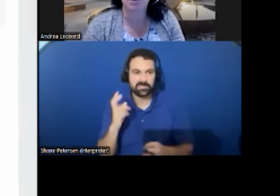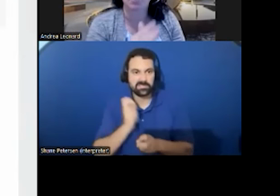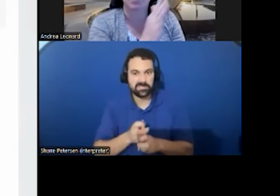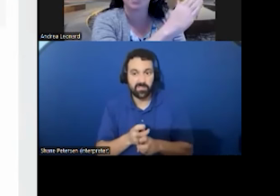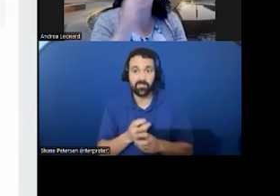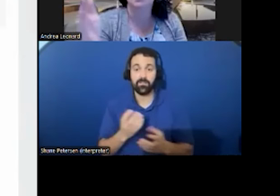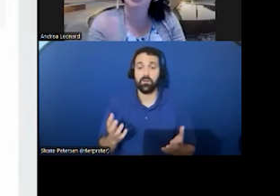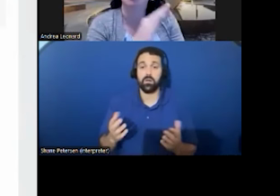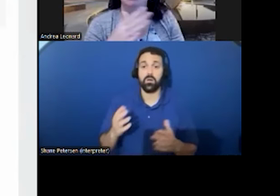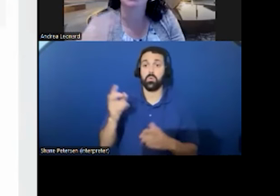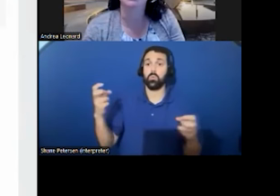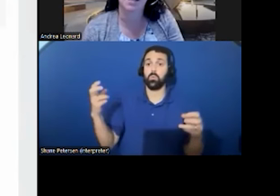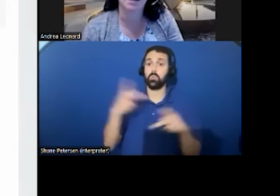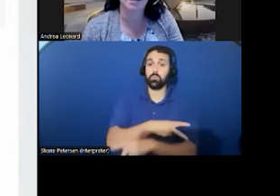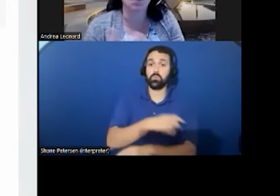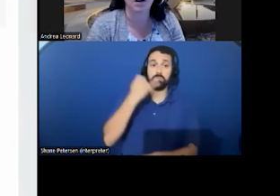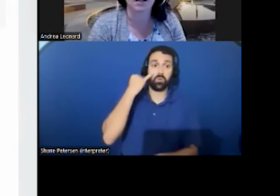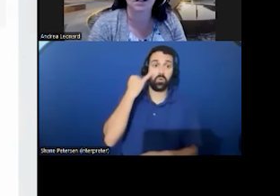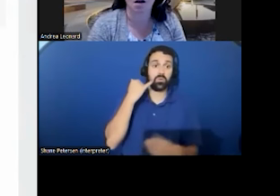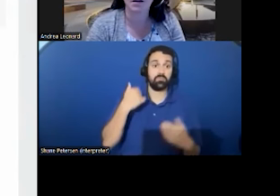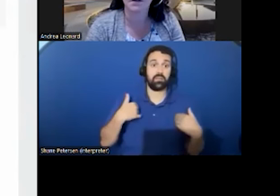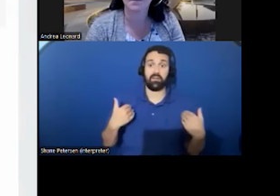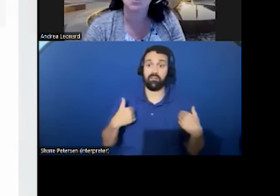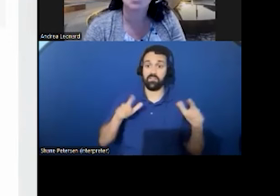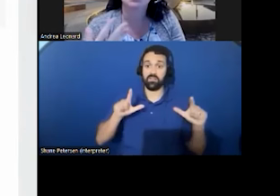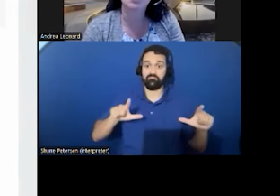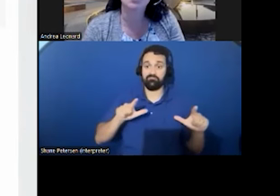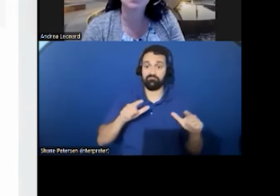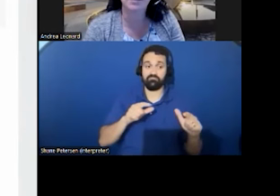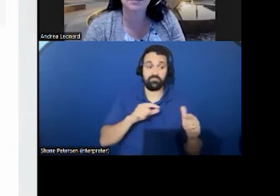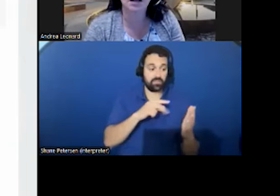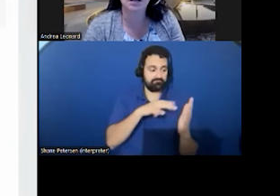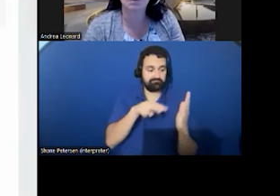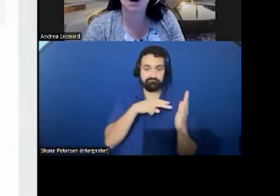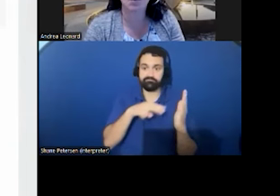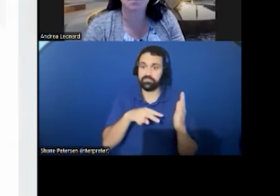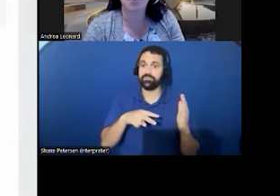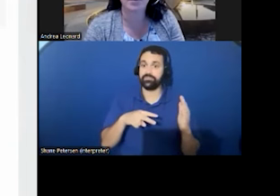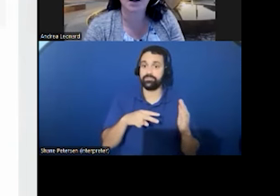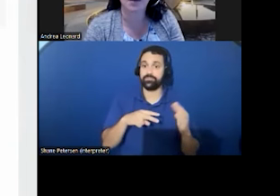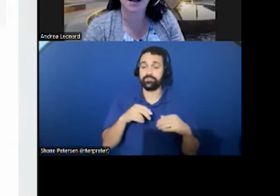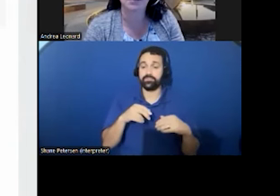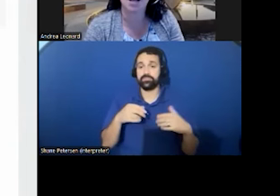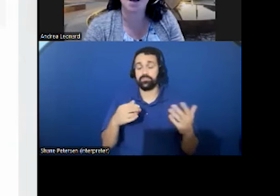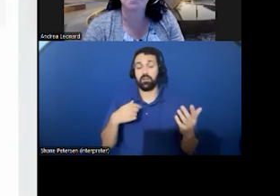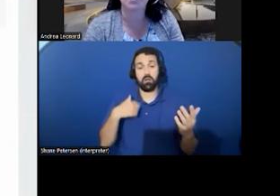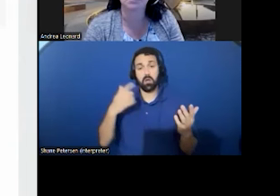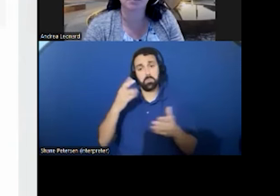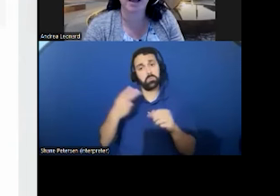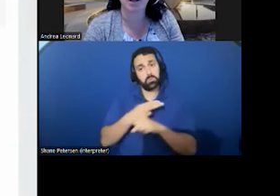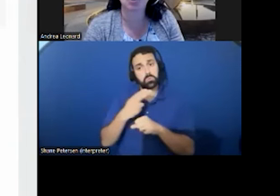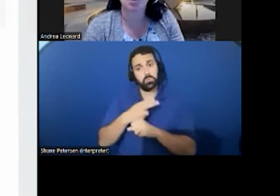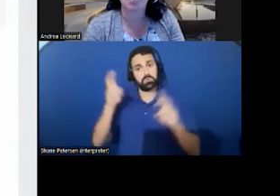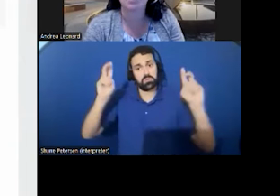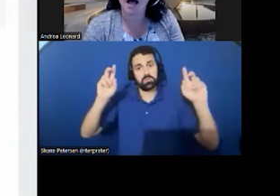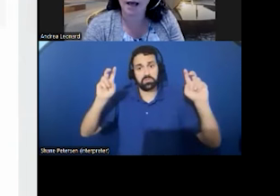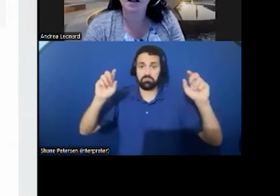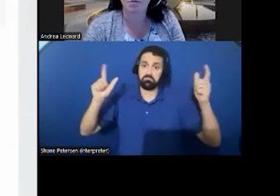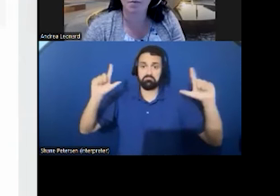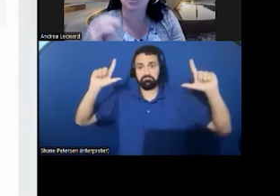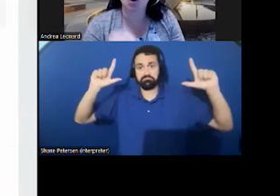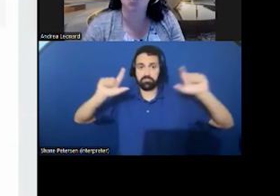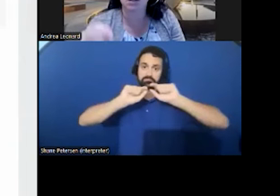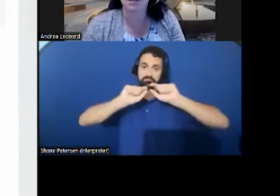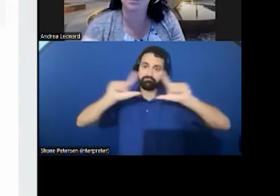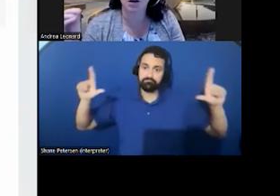screen reader and it can't tell me what's a heading and what is not. So I'll use heading styles, but I want to point out that at the top of this page, the title